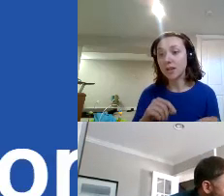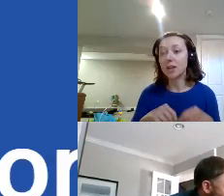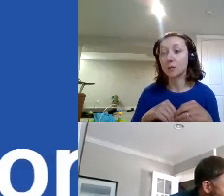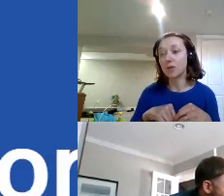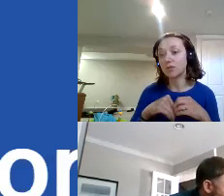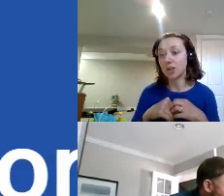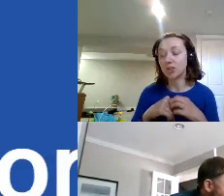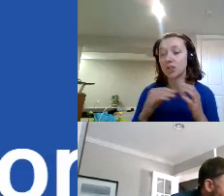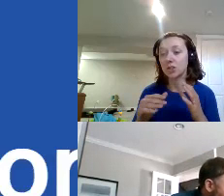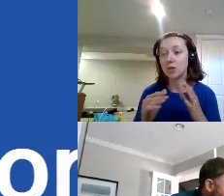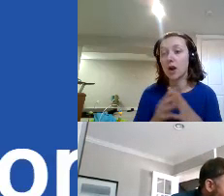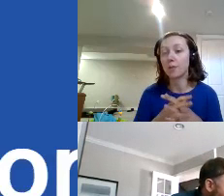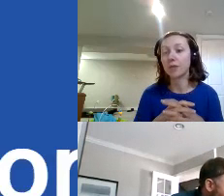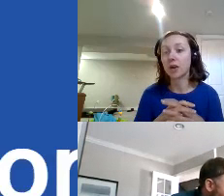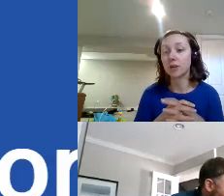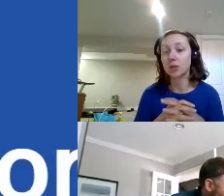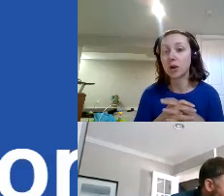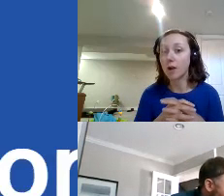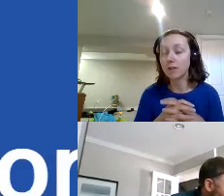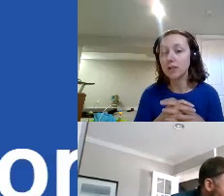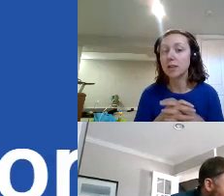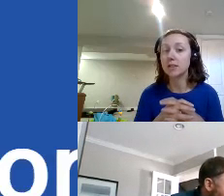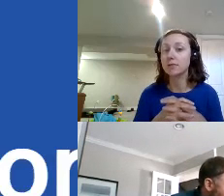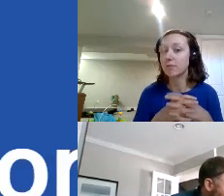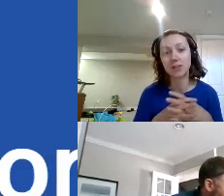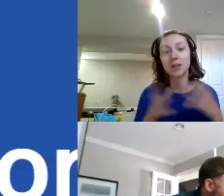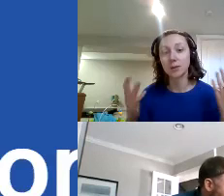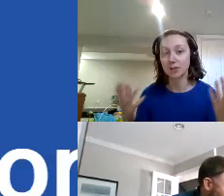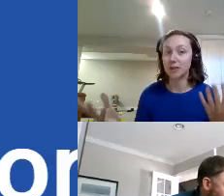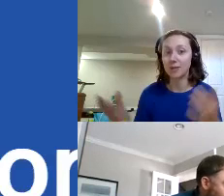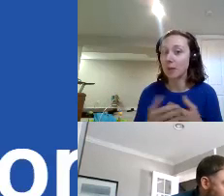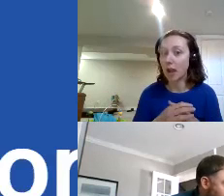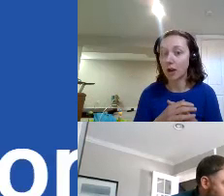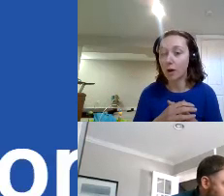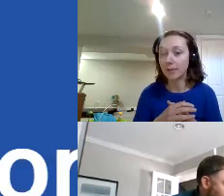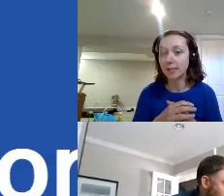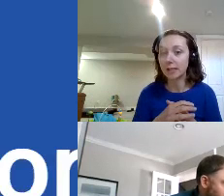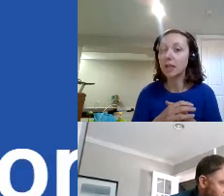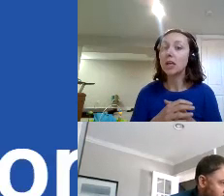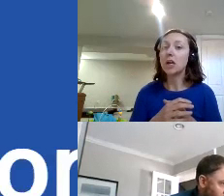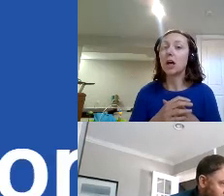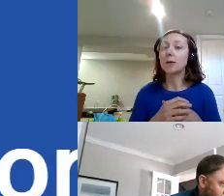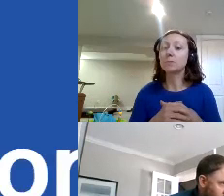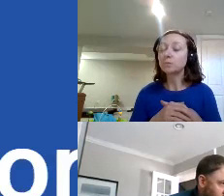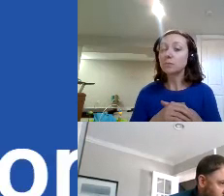in person, and we changed it to a virtual conference. And this year, we're doing that from the get-go,